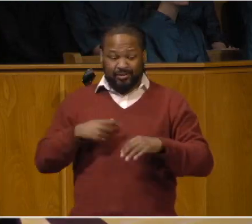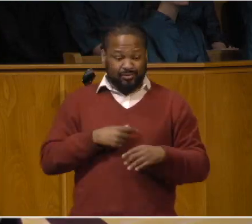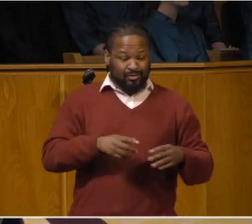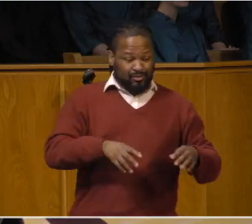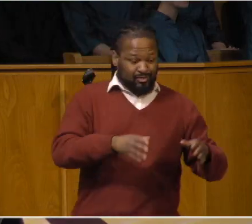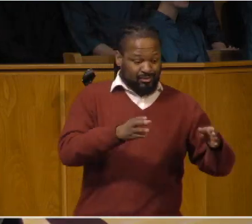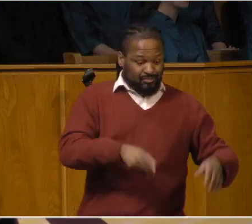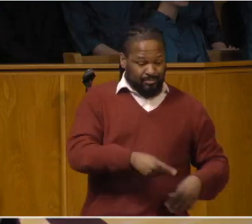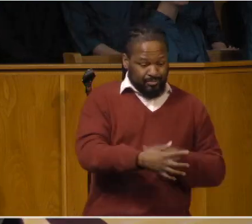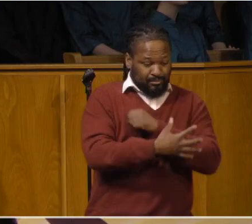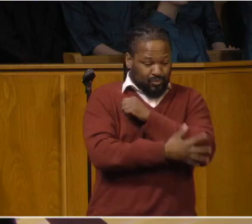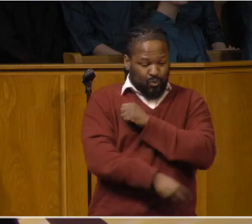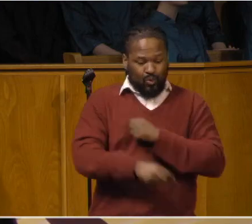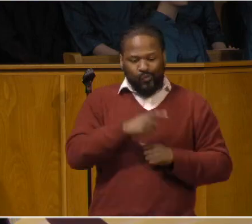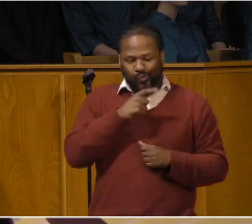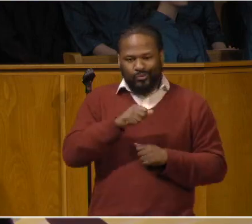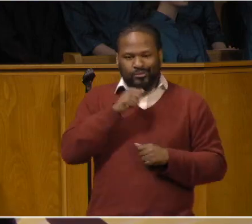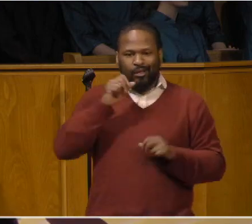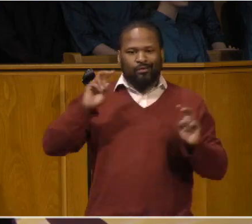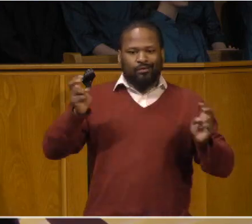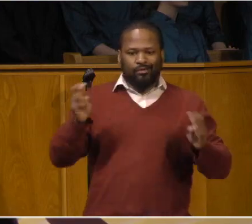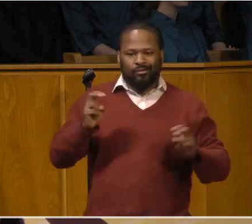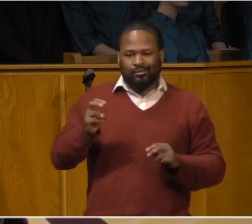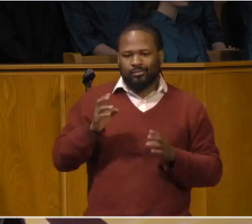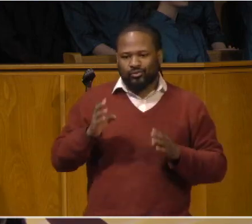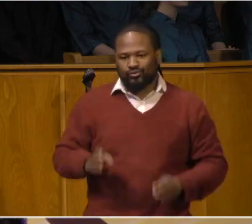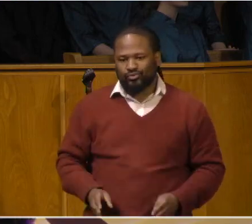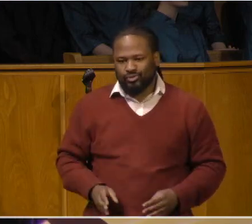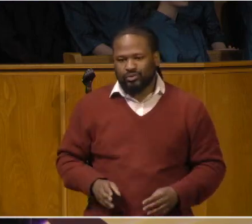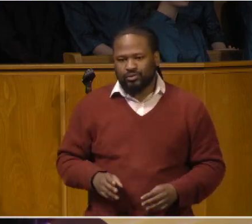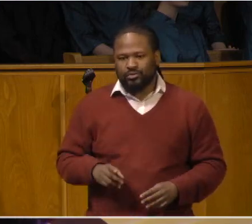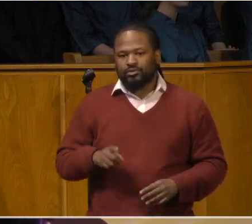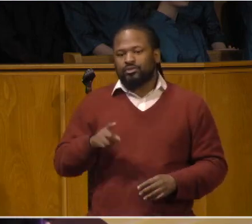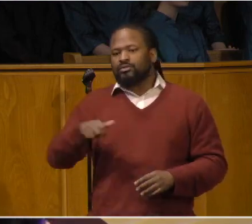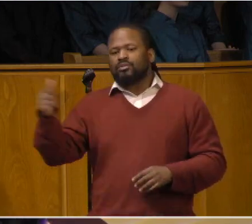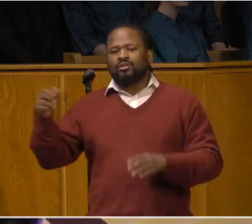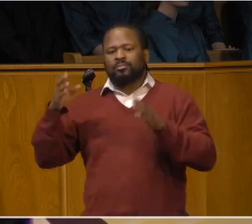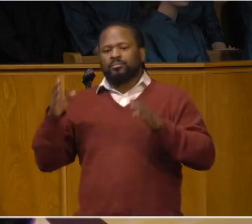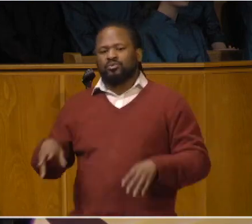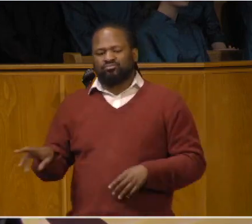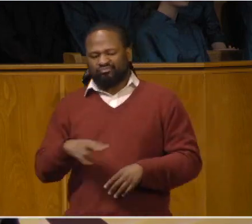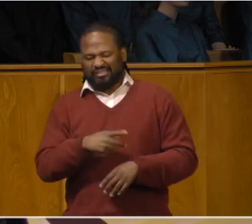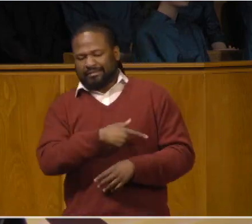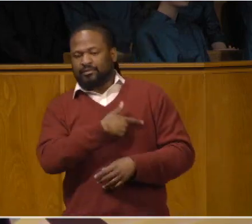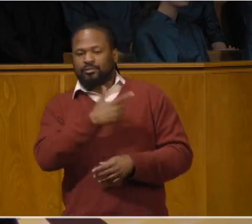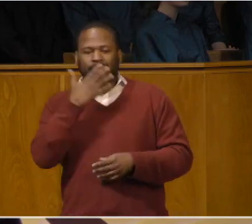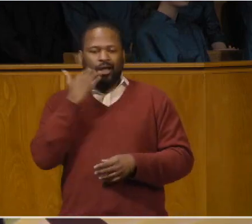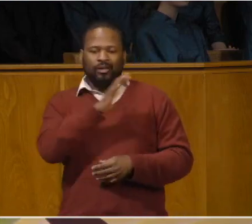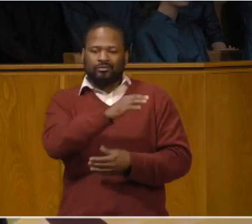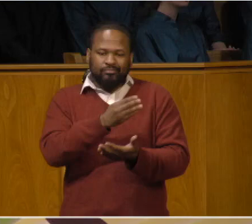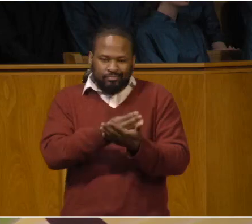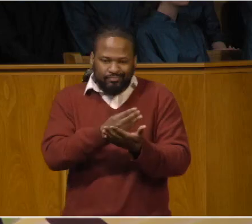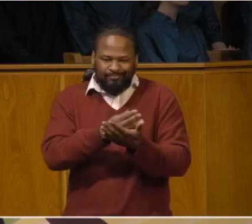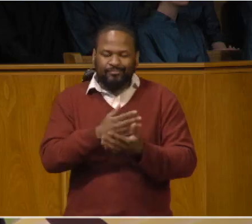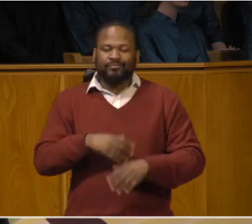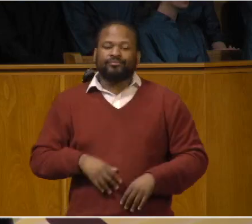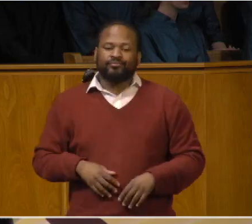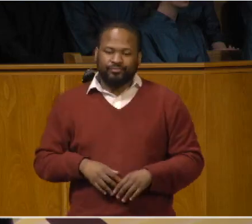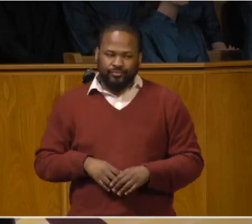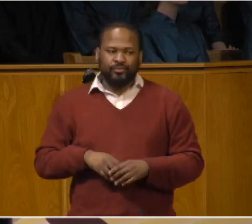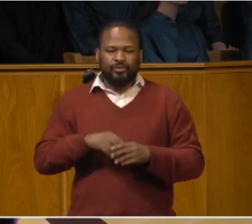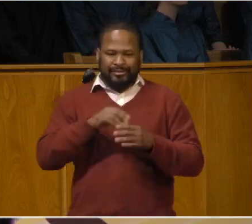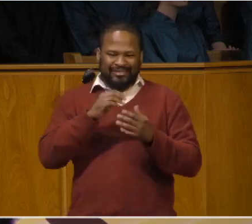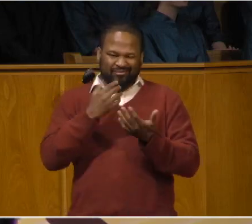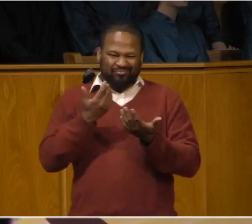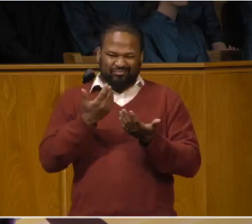non-person, someone who is considered insignificant from an economic, political, and cultural point of view.